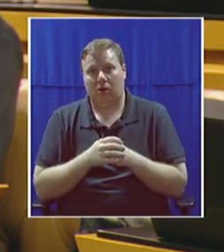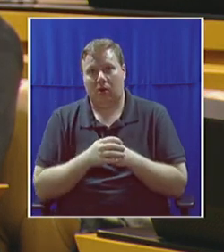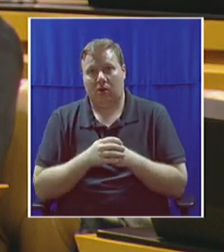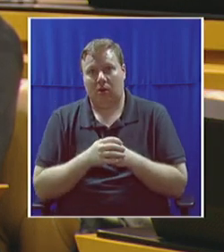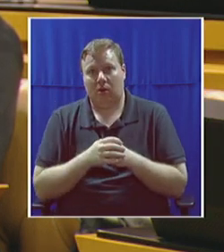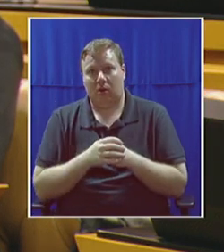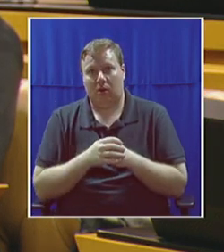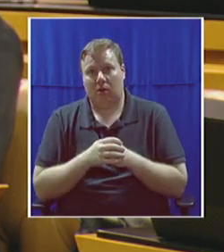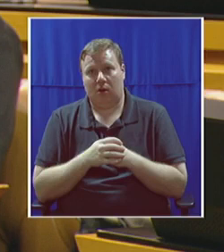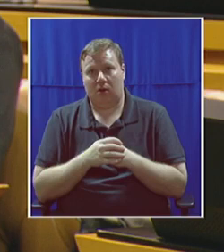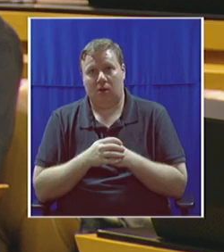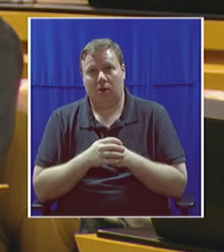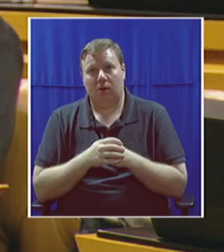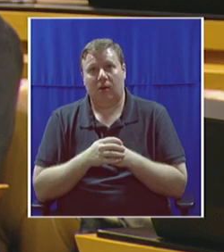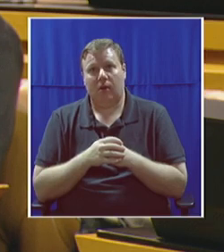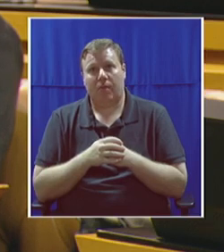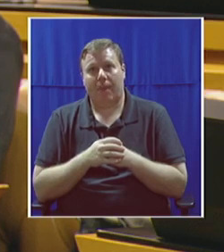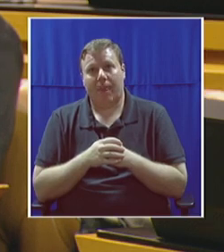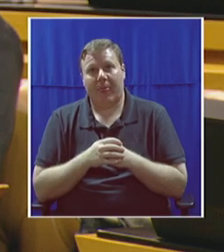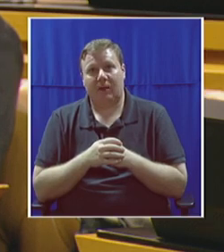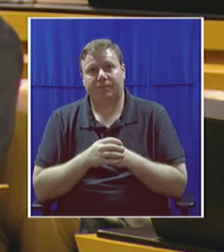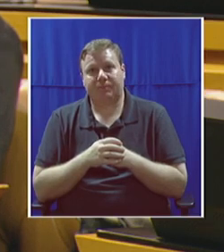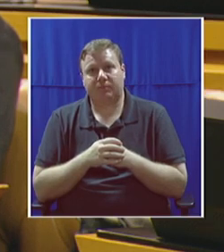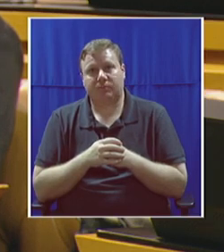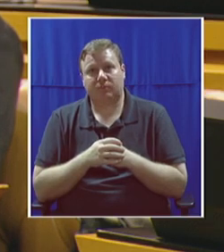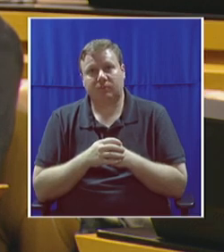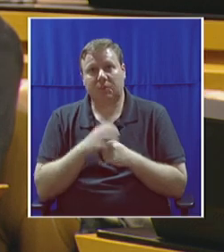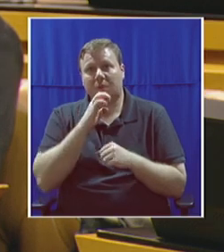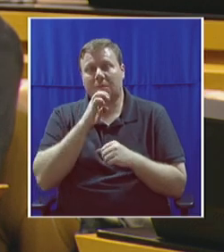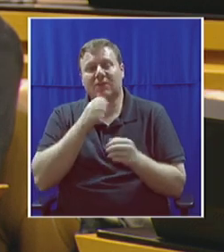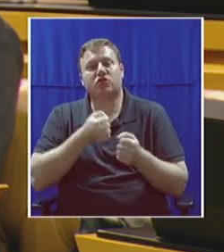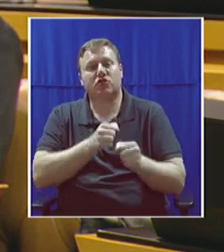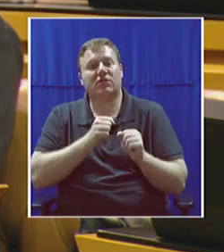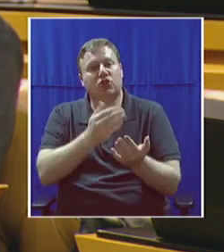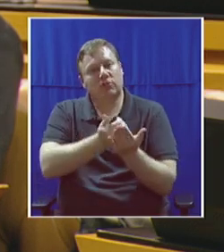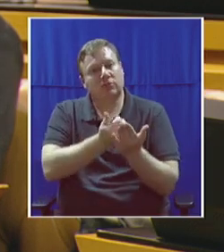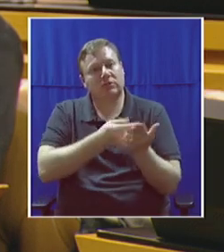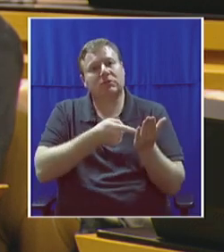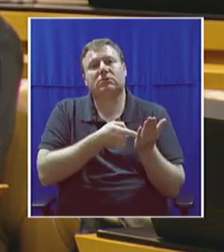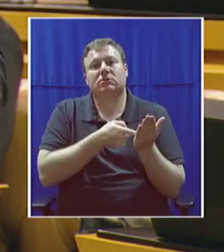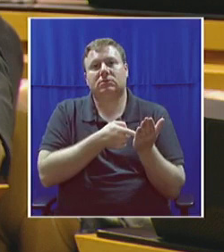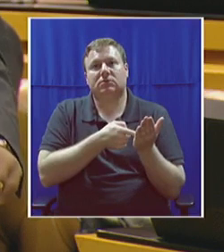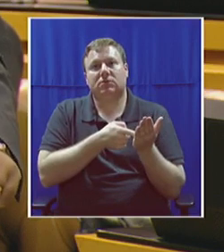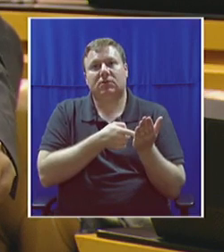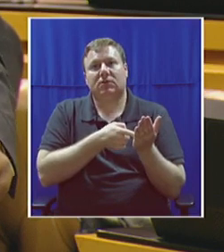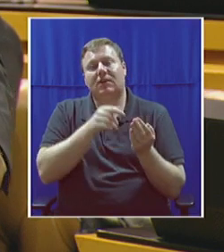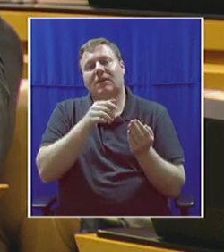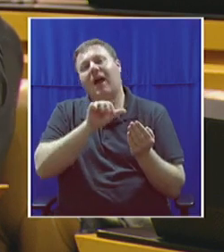now so that means the the stock the Strategic stocks are from the remaining